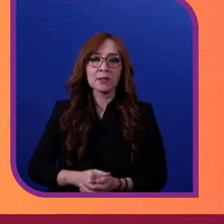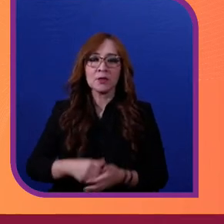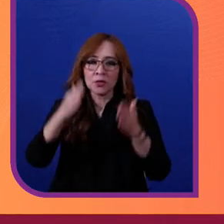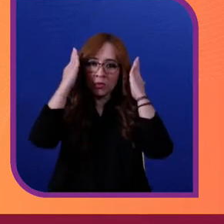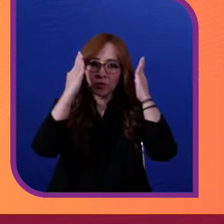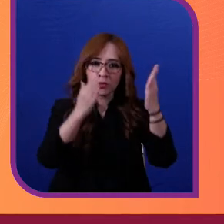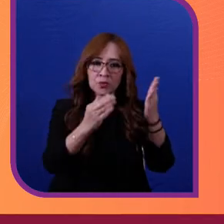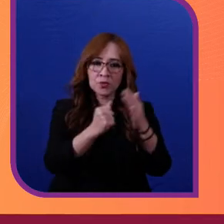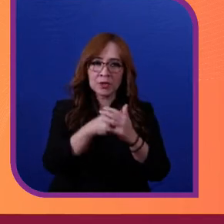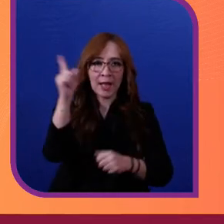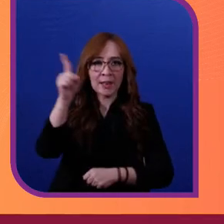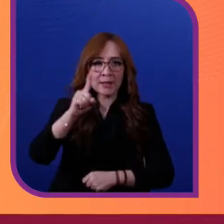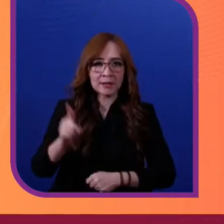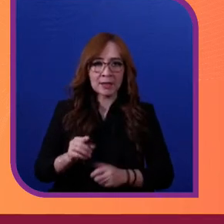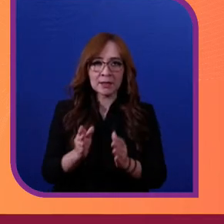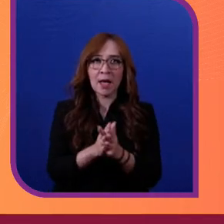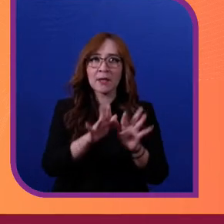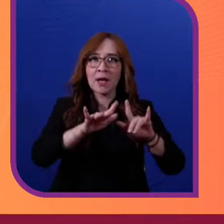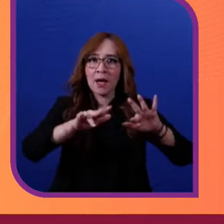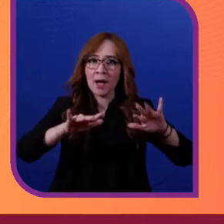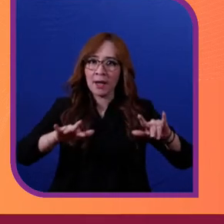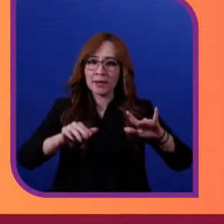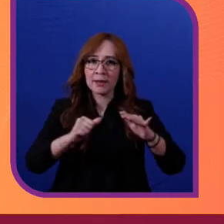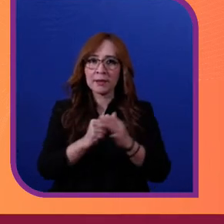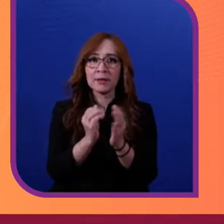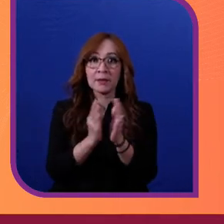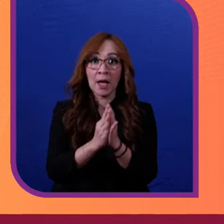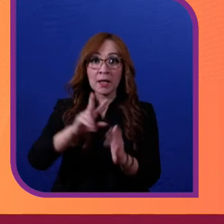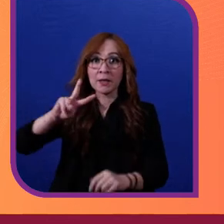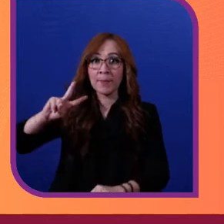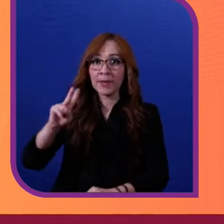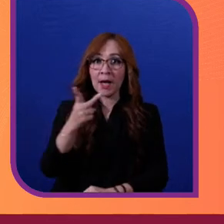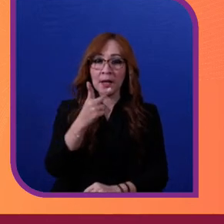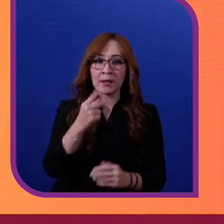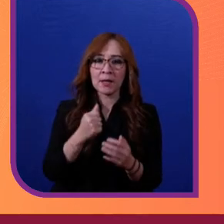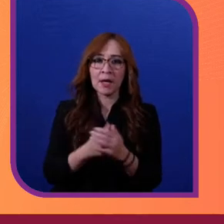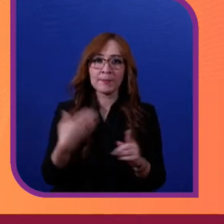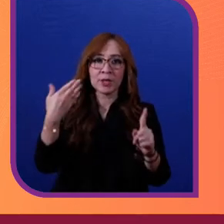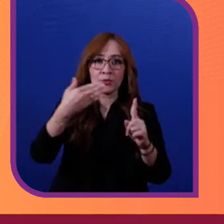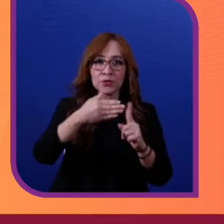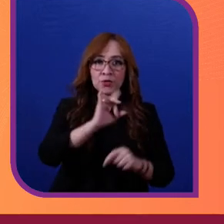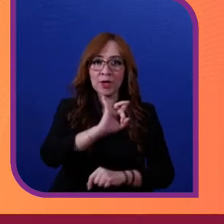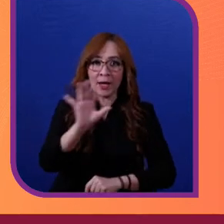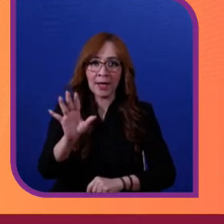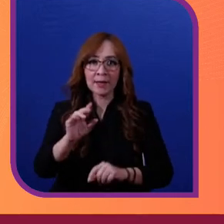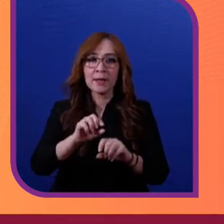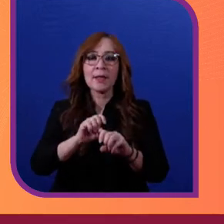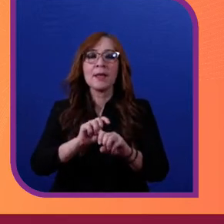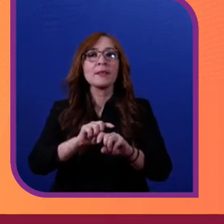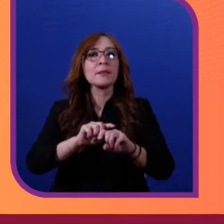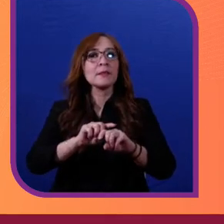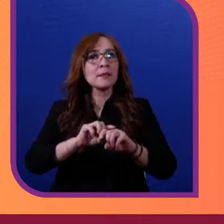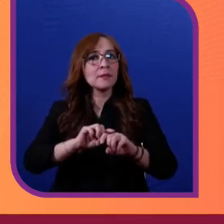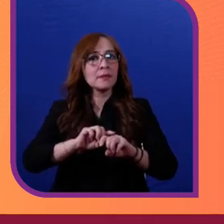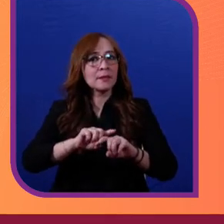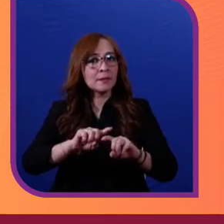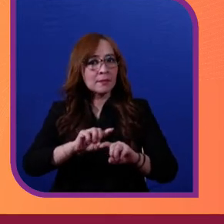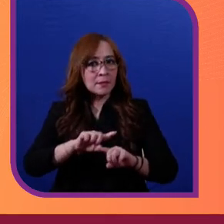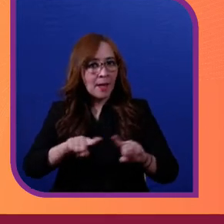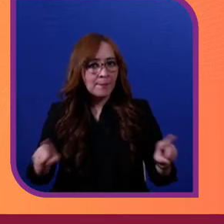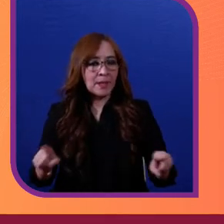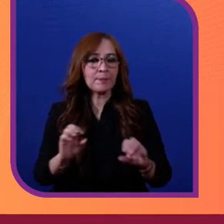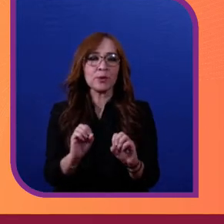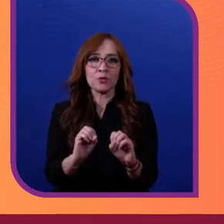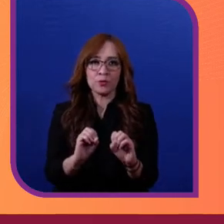Transition towards other sectors ptti tidak lazim WIB track record Yes successful TV